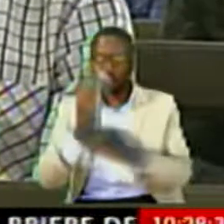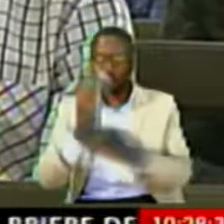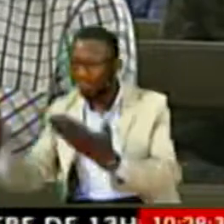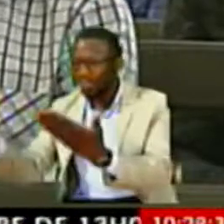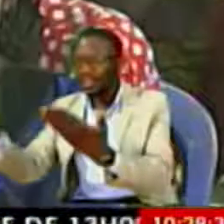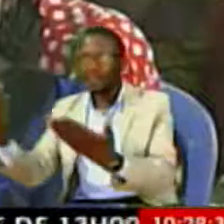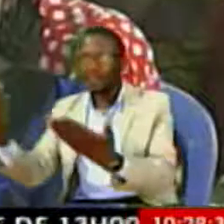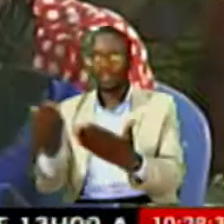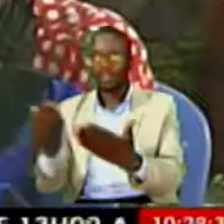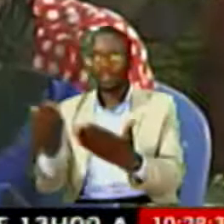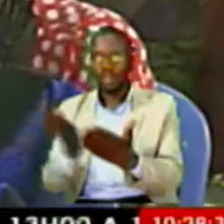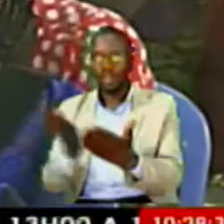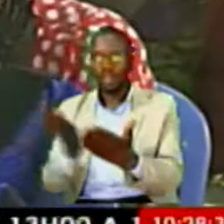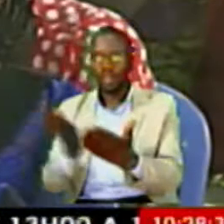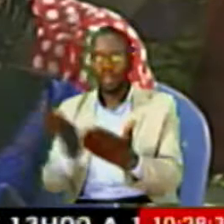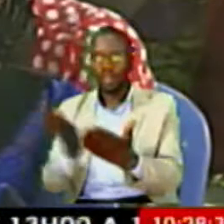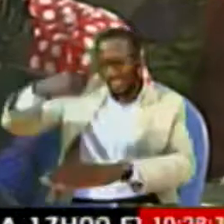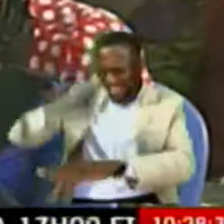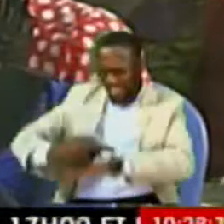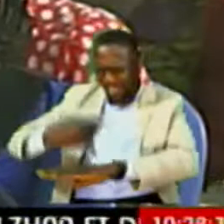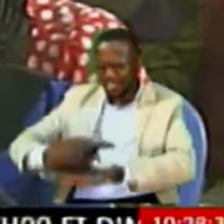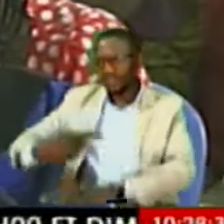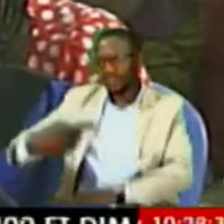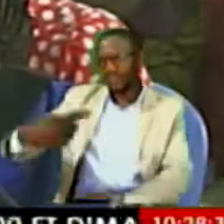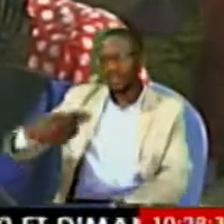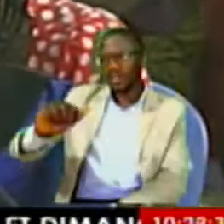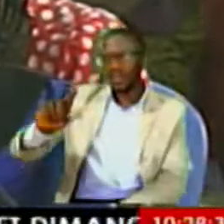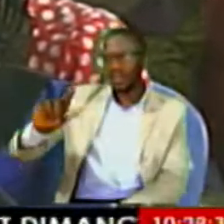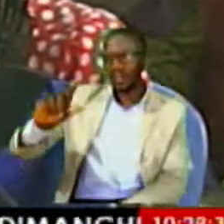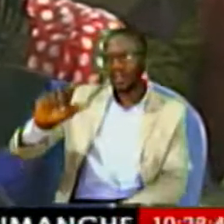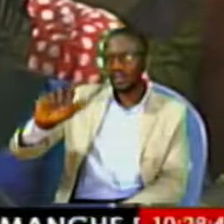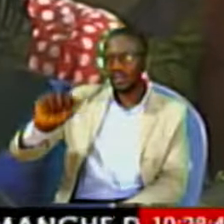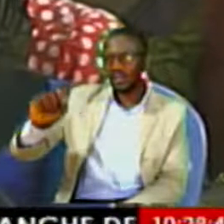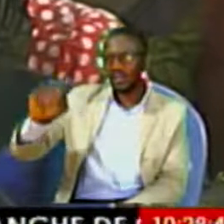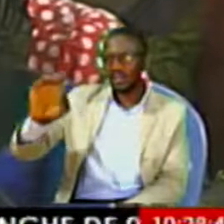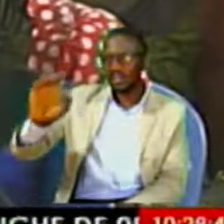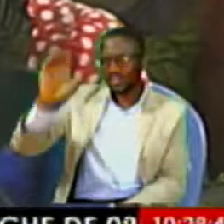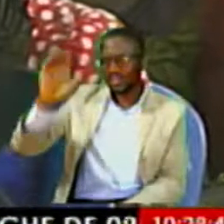of Galatians. Verset 5. Chapter 4, verse